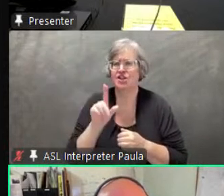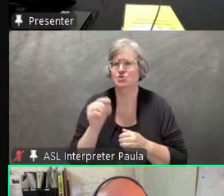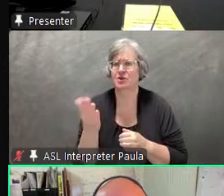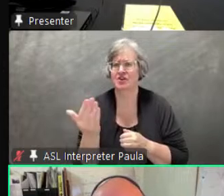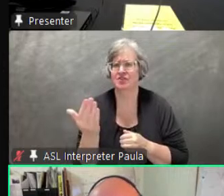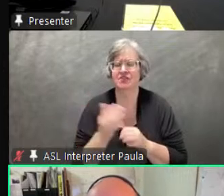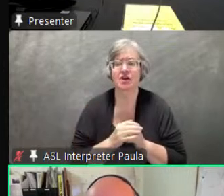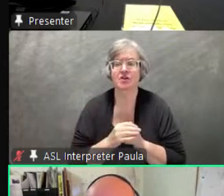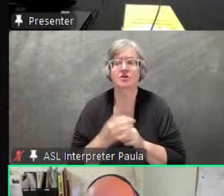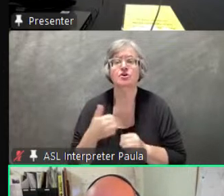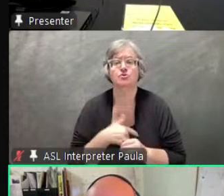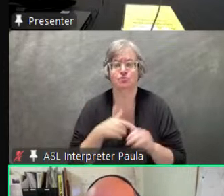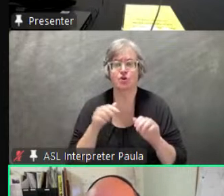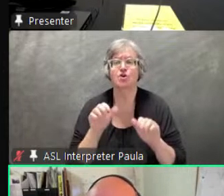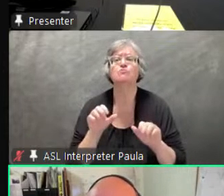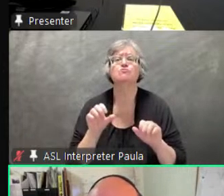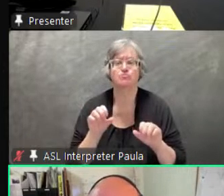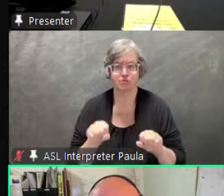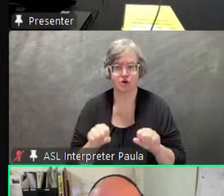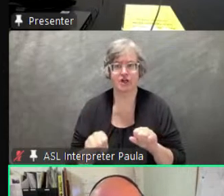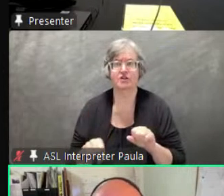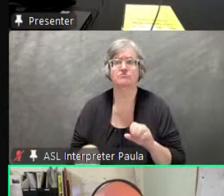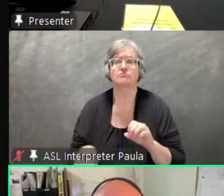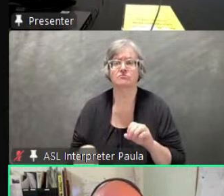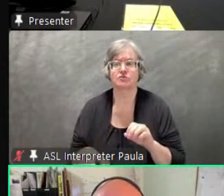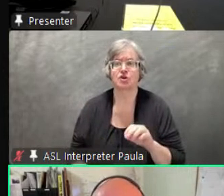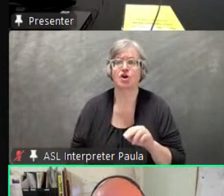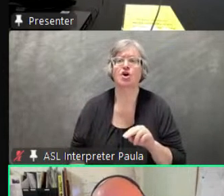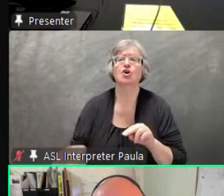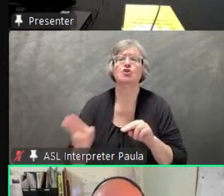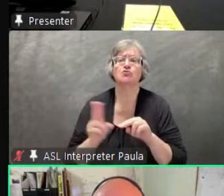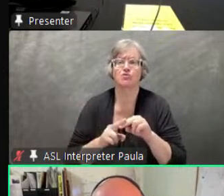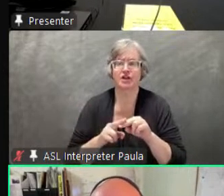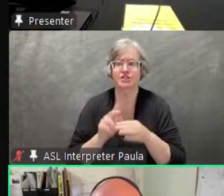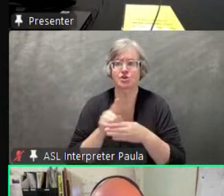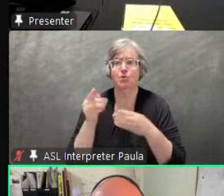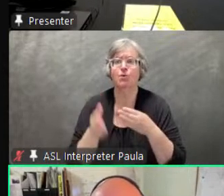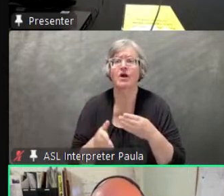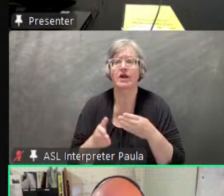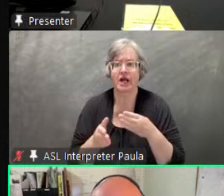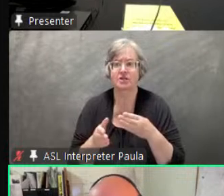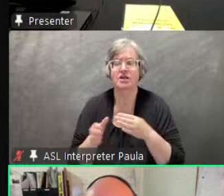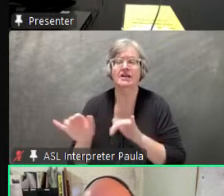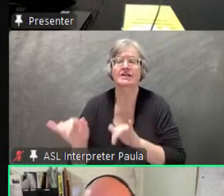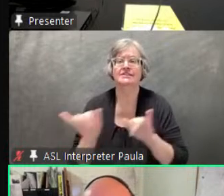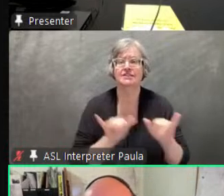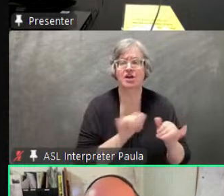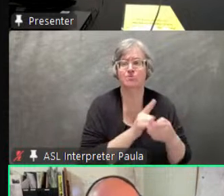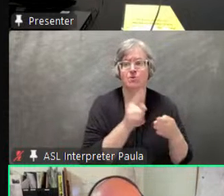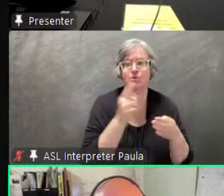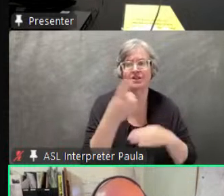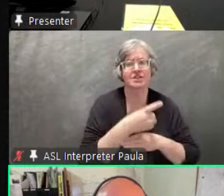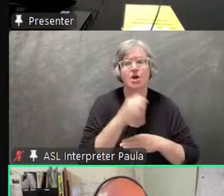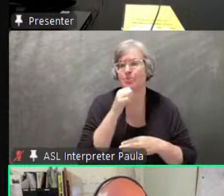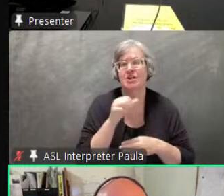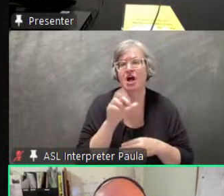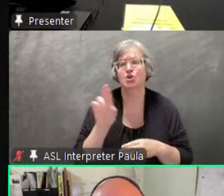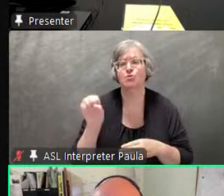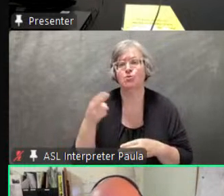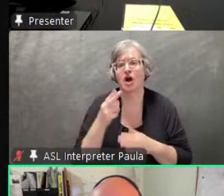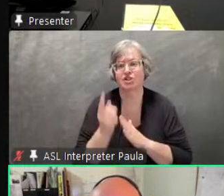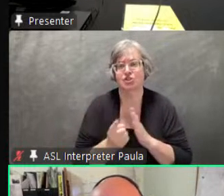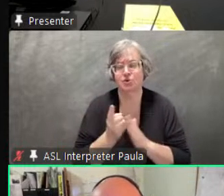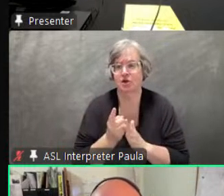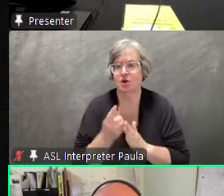2015, we were able to bring weekend service all the way up to be the same as weekday service, but minus the rush hour, and got